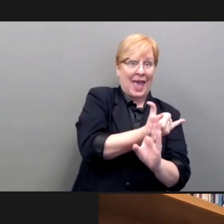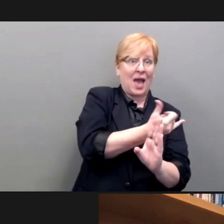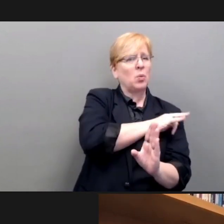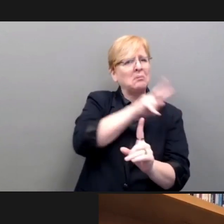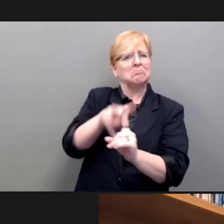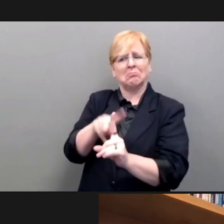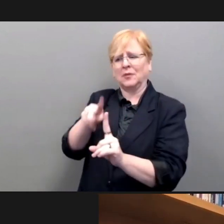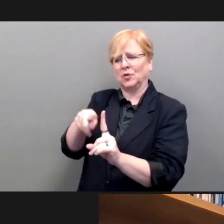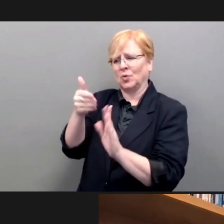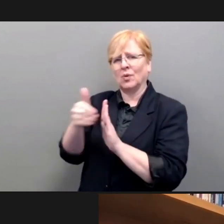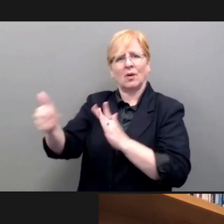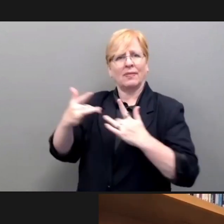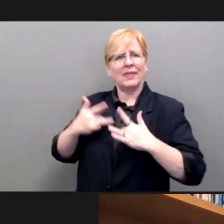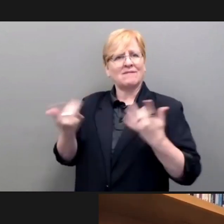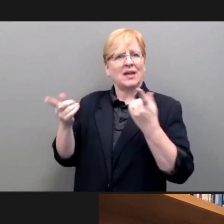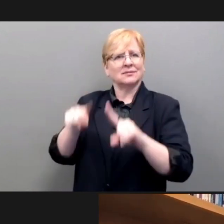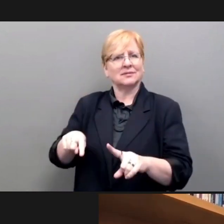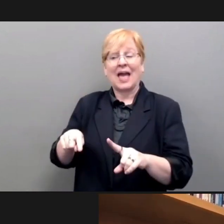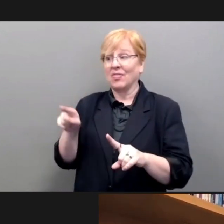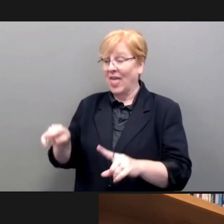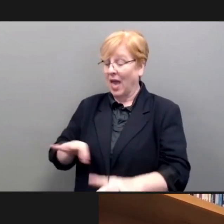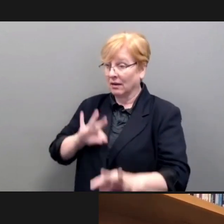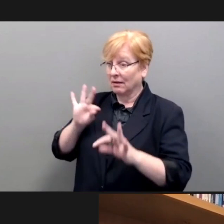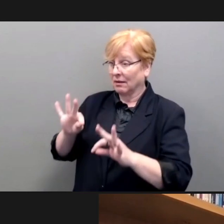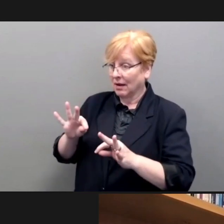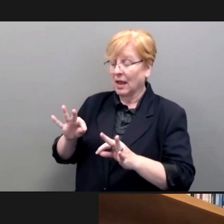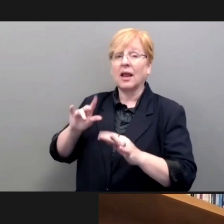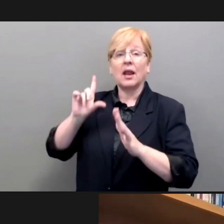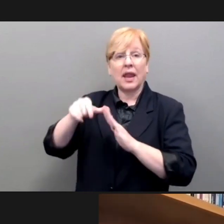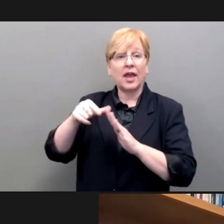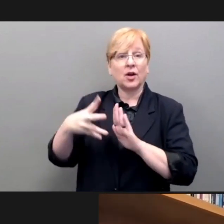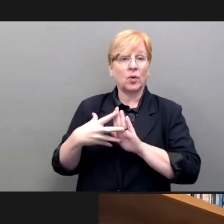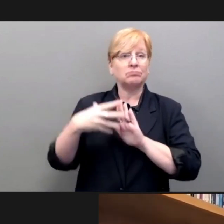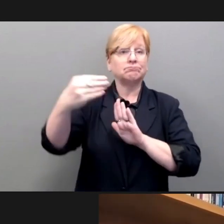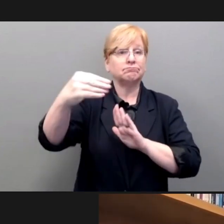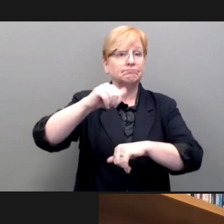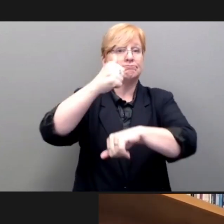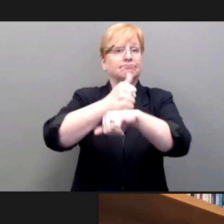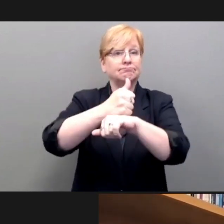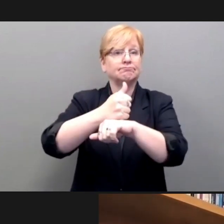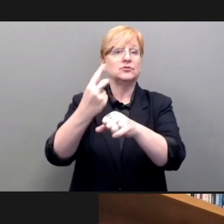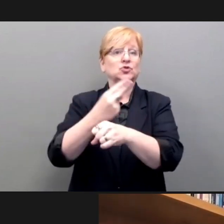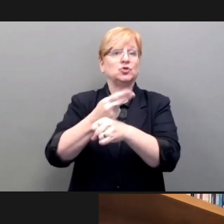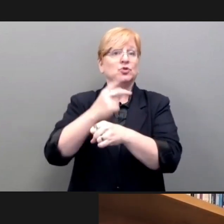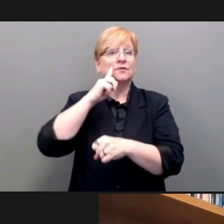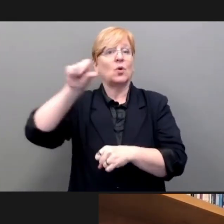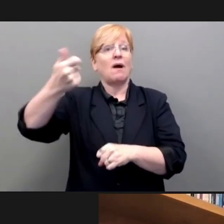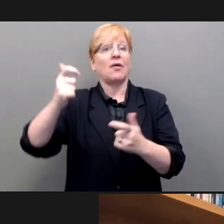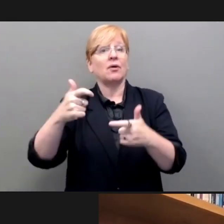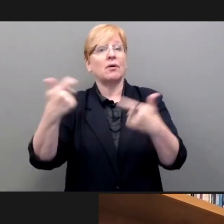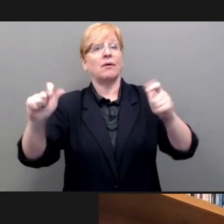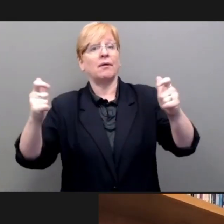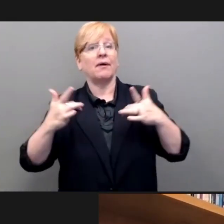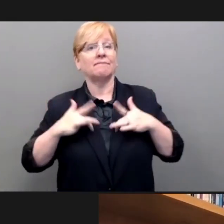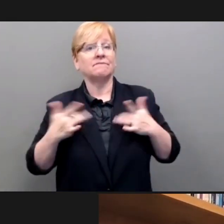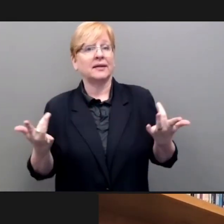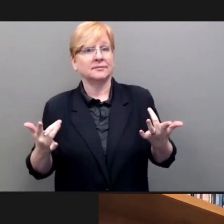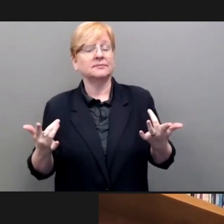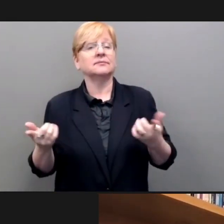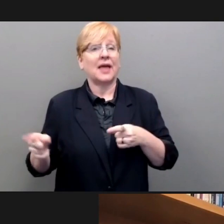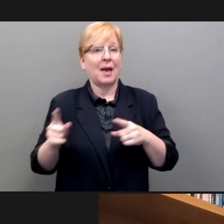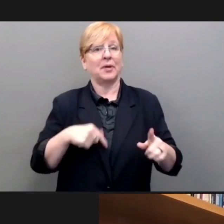other large venues. But that's basically what we're thinking. We'll create an app that allows folks to get that readily